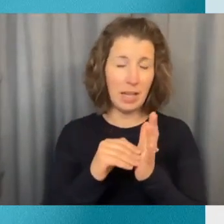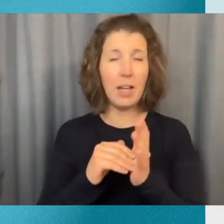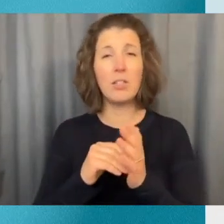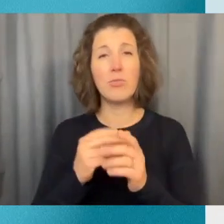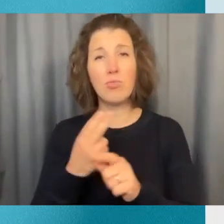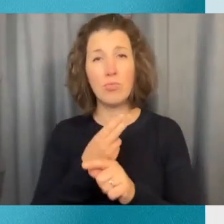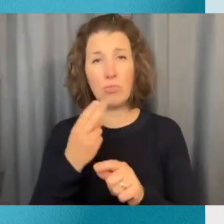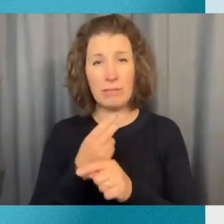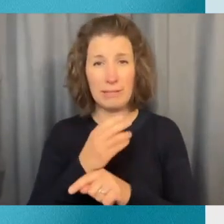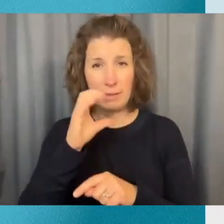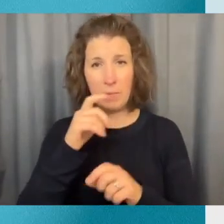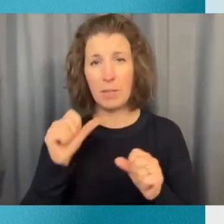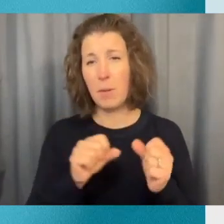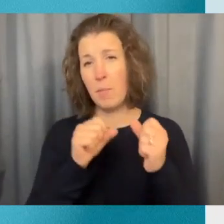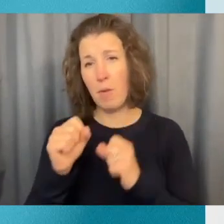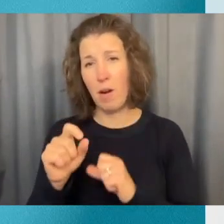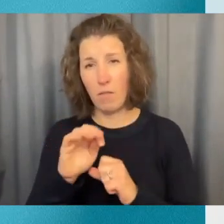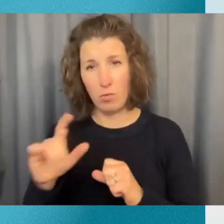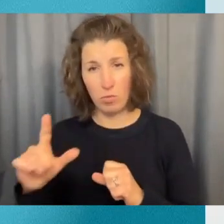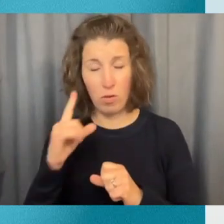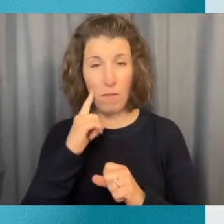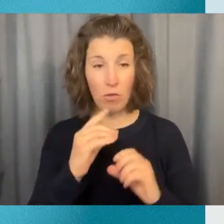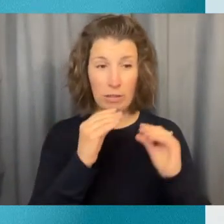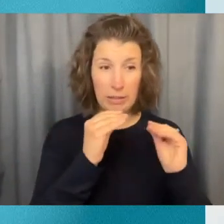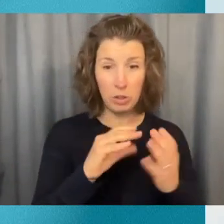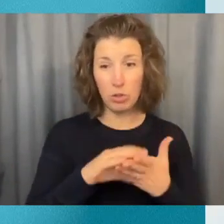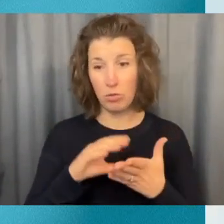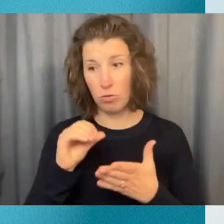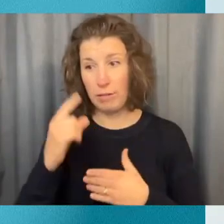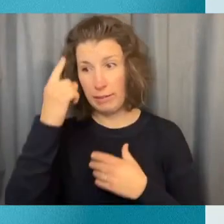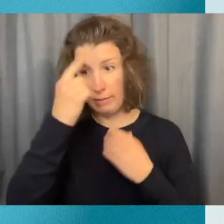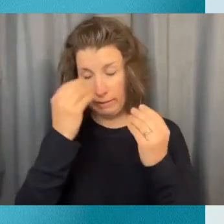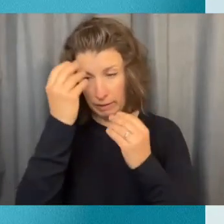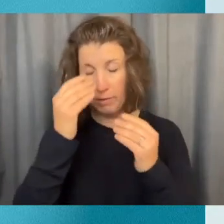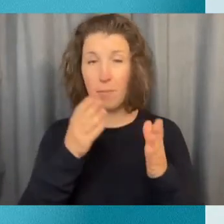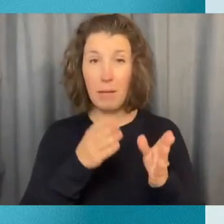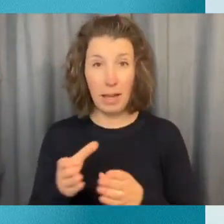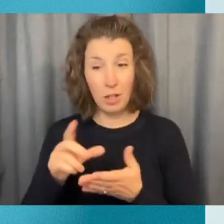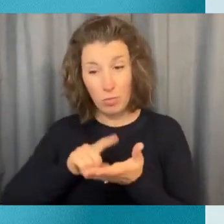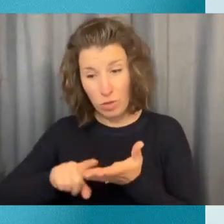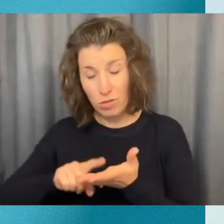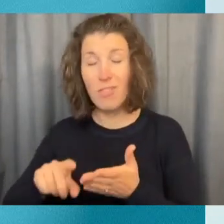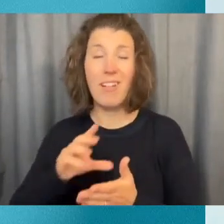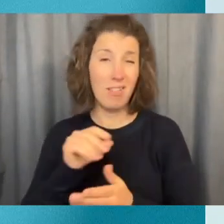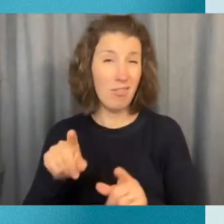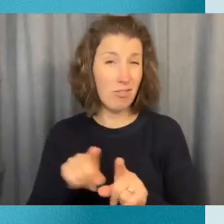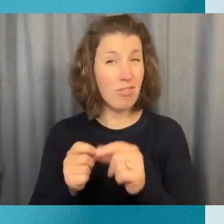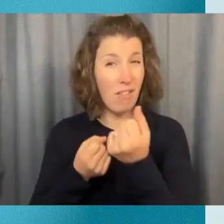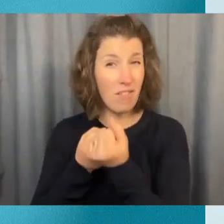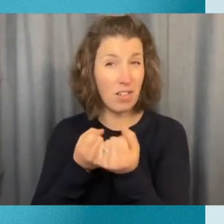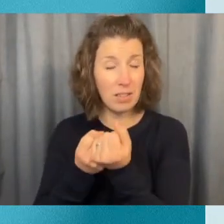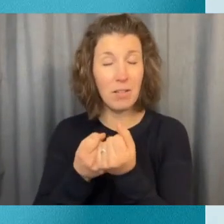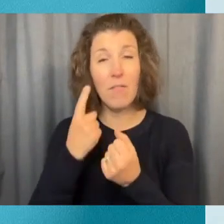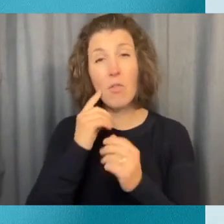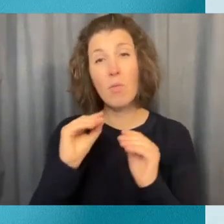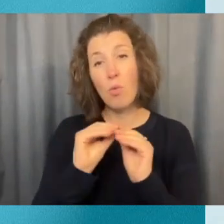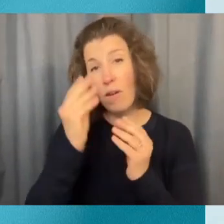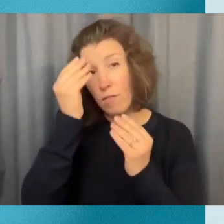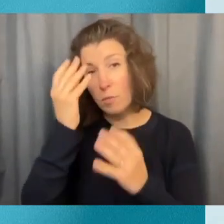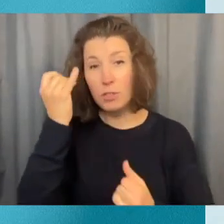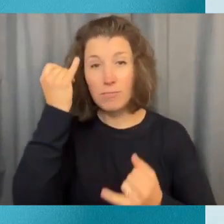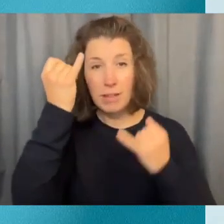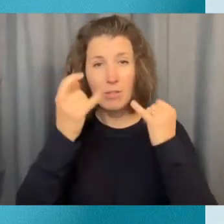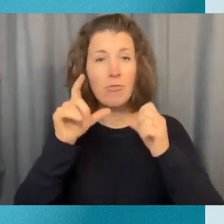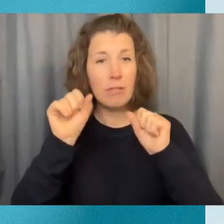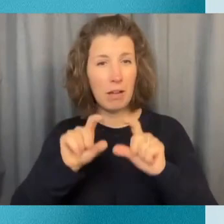is also useful for teaching and learning, thinking and planning, and researching and advocating. And for more information and ideas, you can